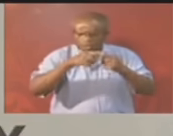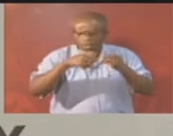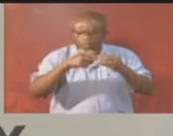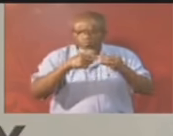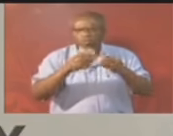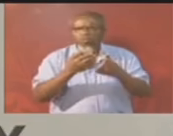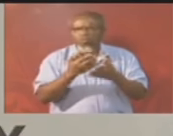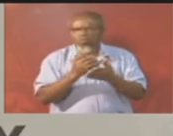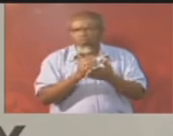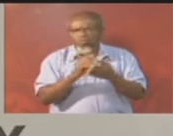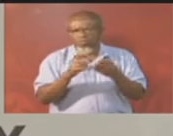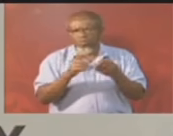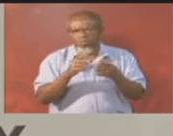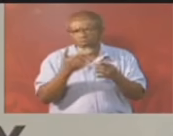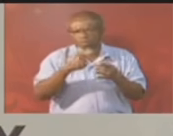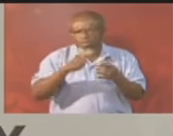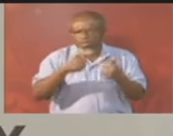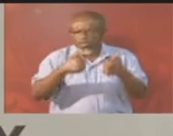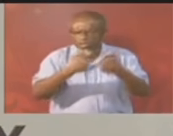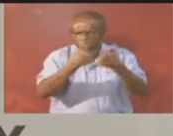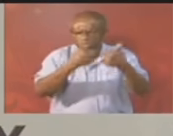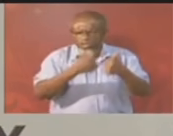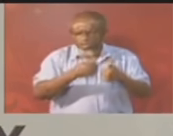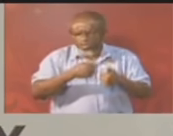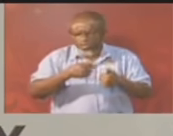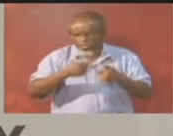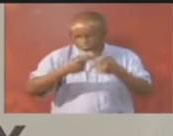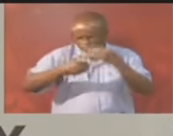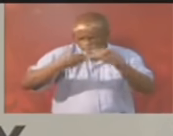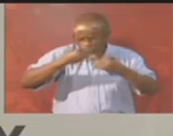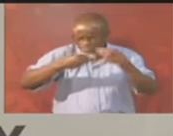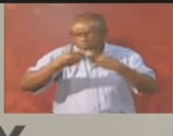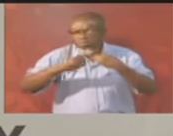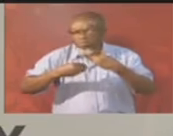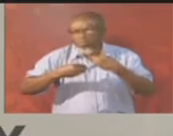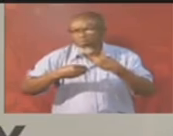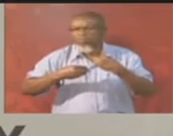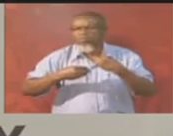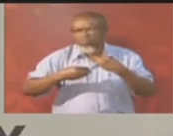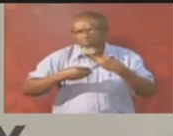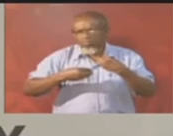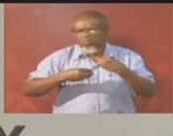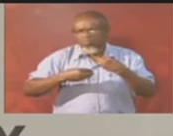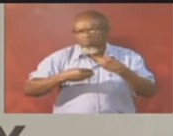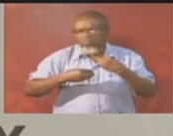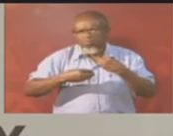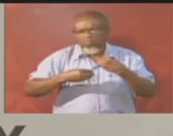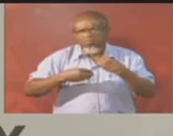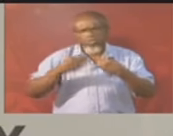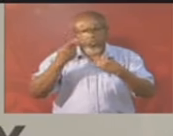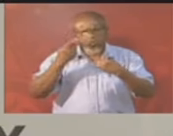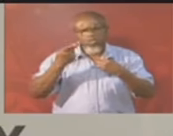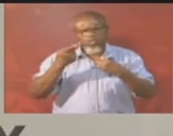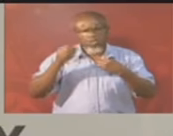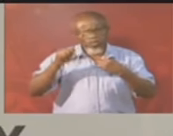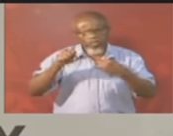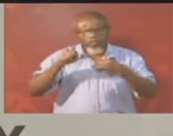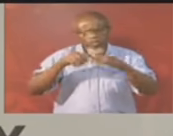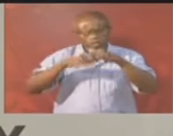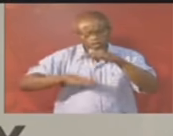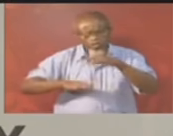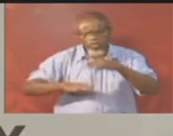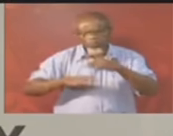enzyme-related, etc. So G6PD is something that's generally managed from pediatrics to go upwards. If you have a